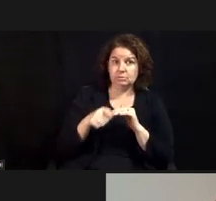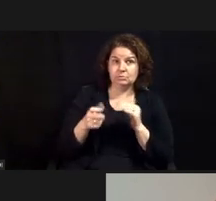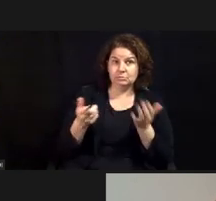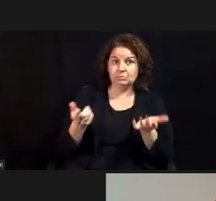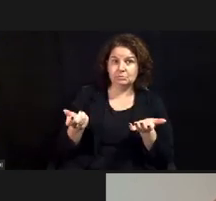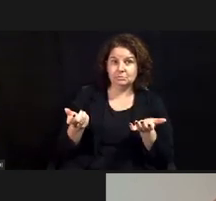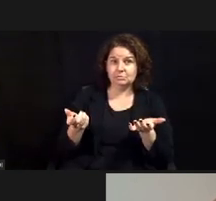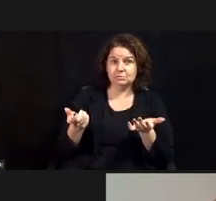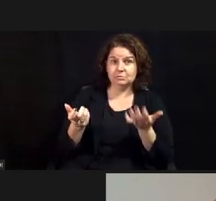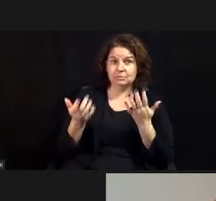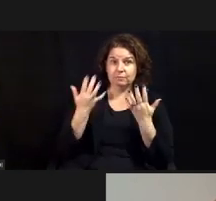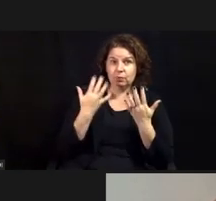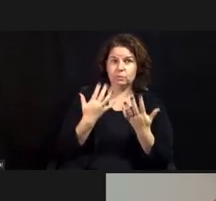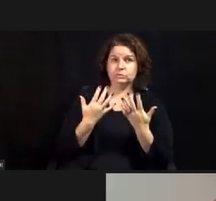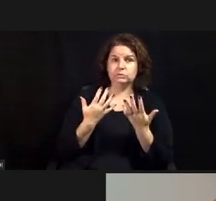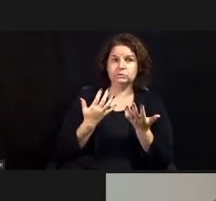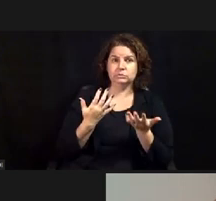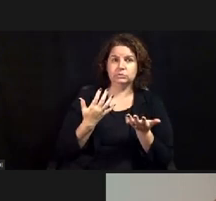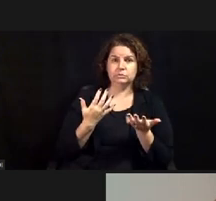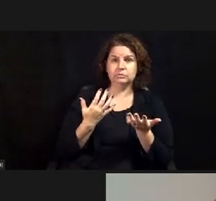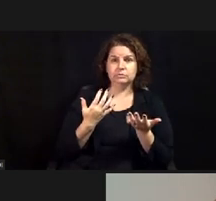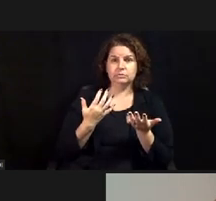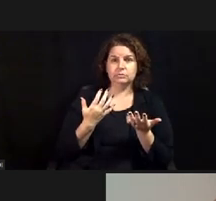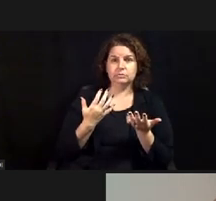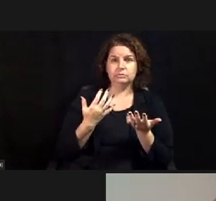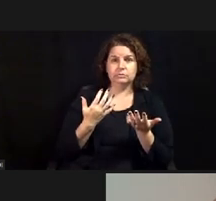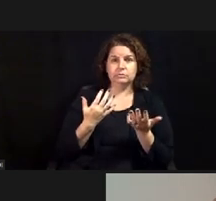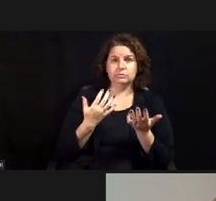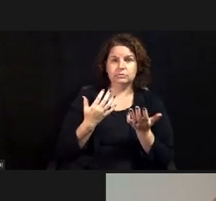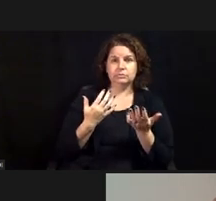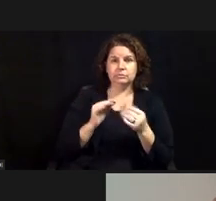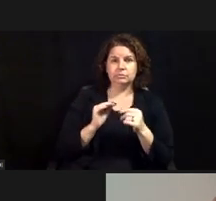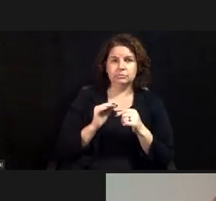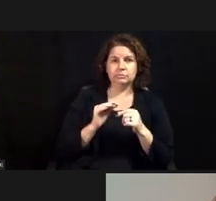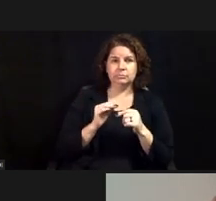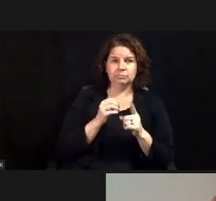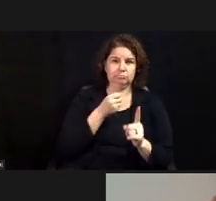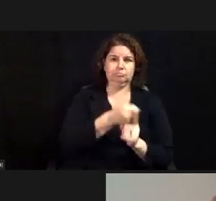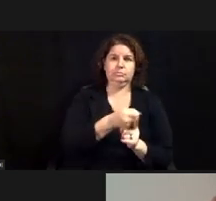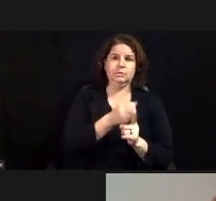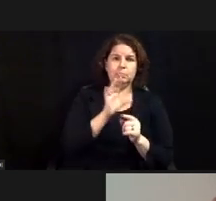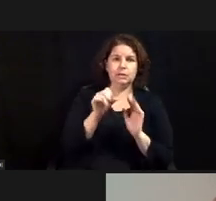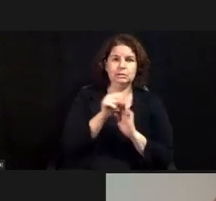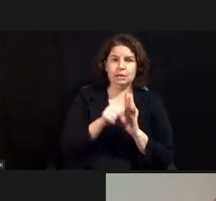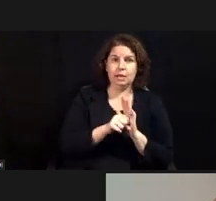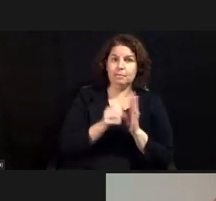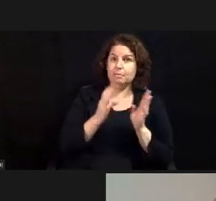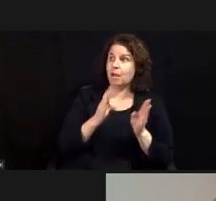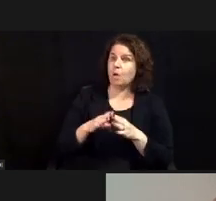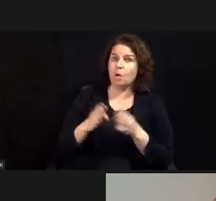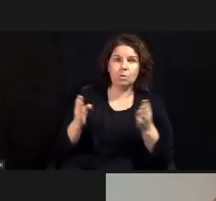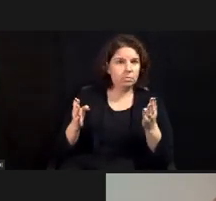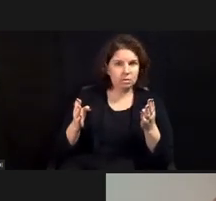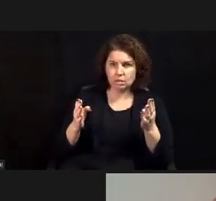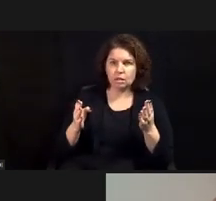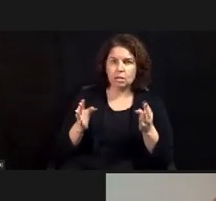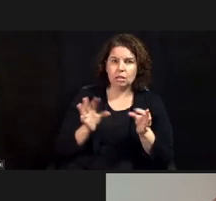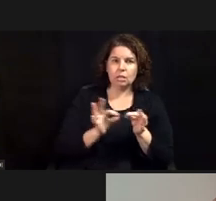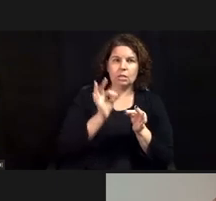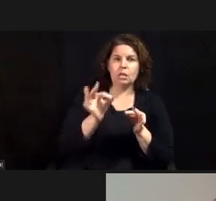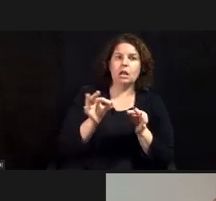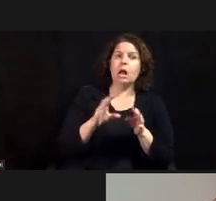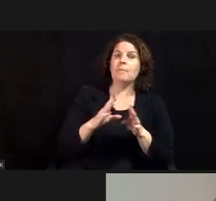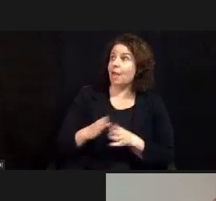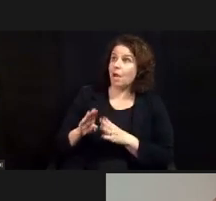position to feel the brunt of the changes from the state, where they were going to be allowed to reopen, then they were pulled back, and then going to be allowed to be reopened again,